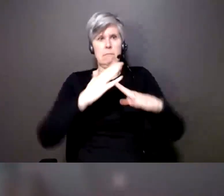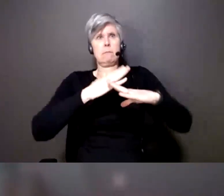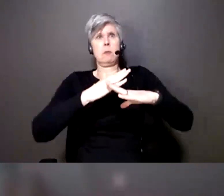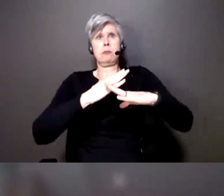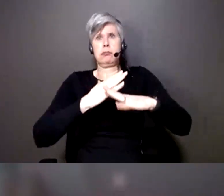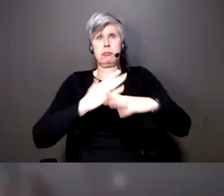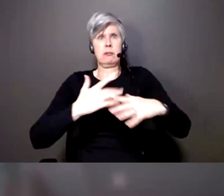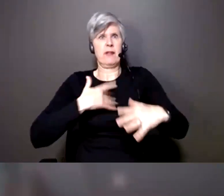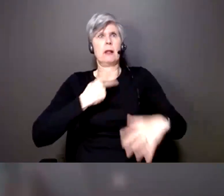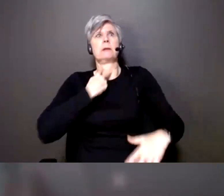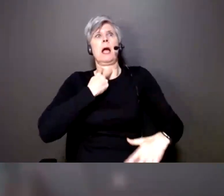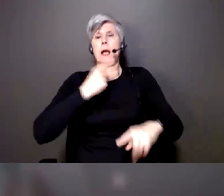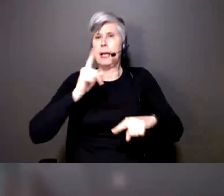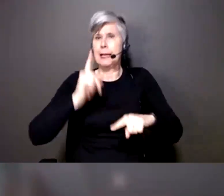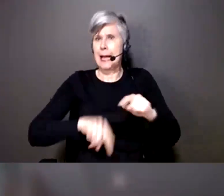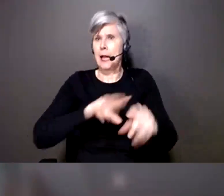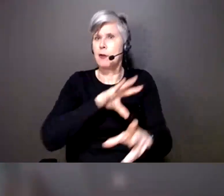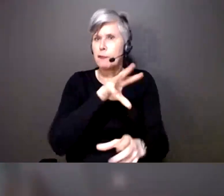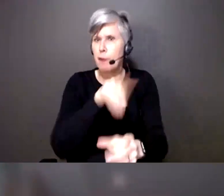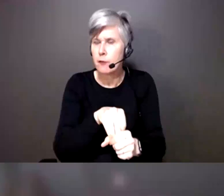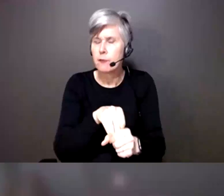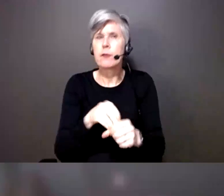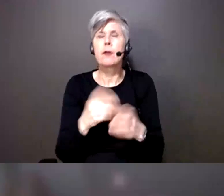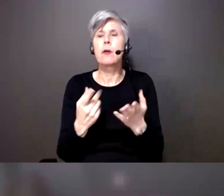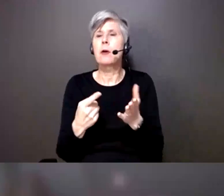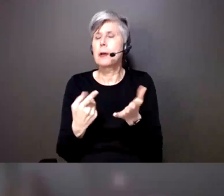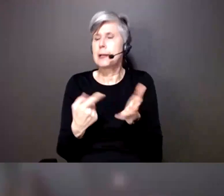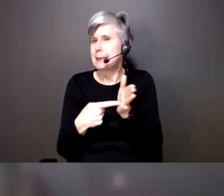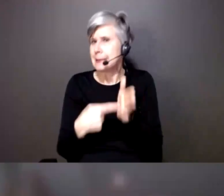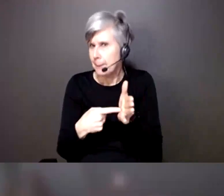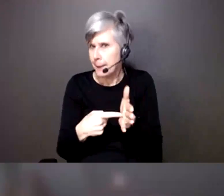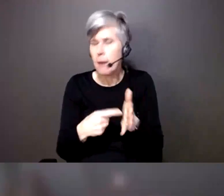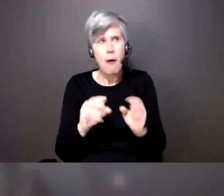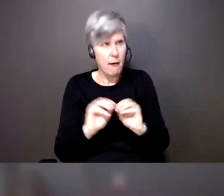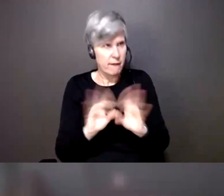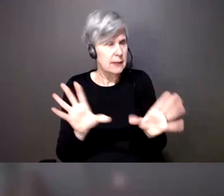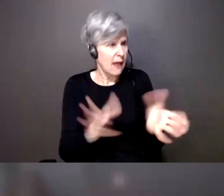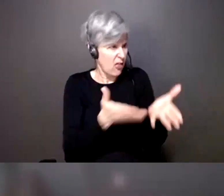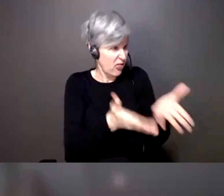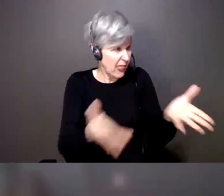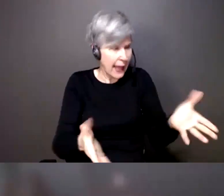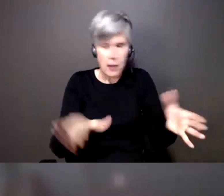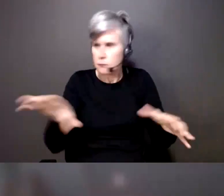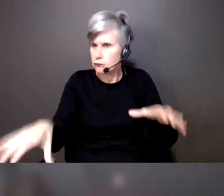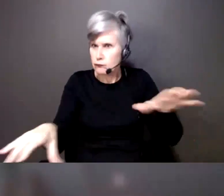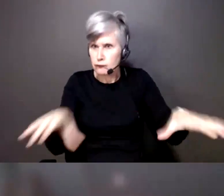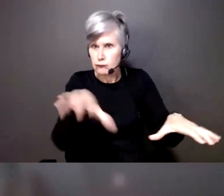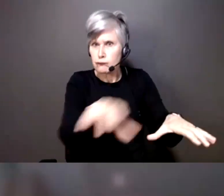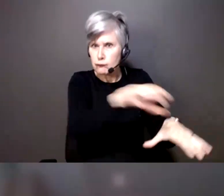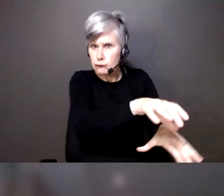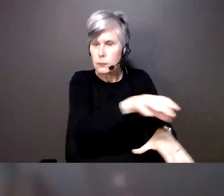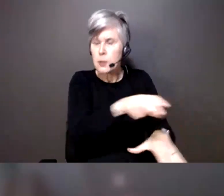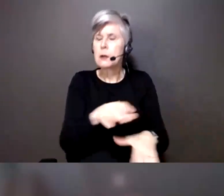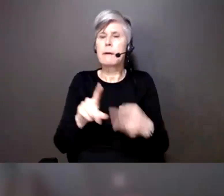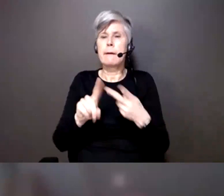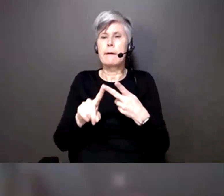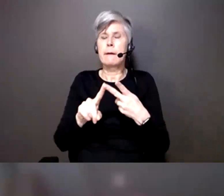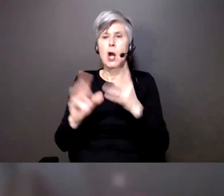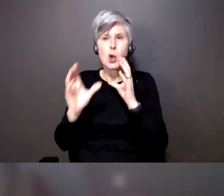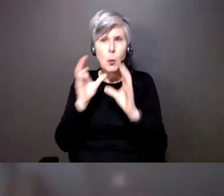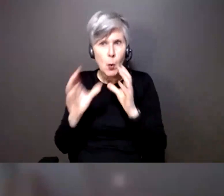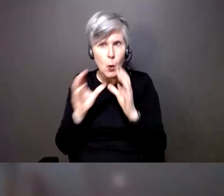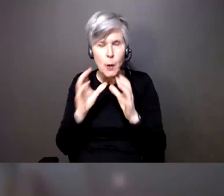including things like, of course, the physical environment, but also communications and information